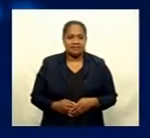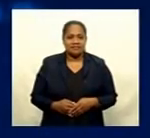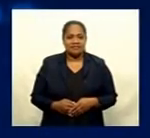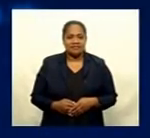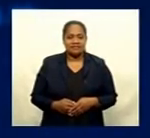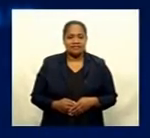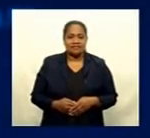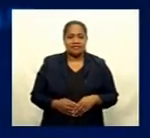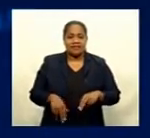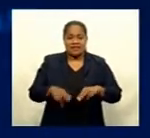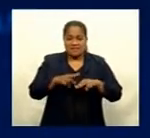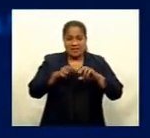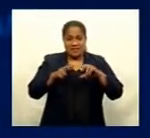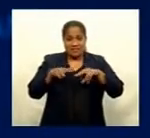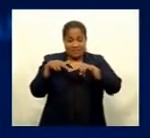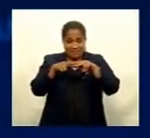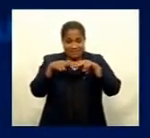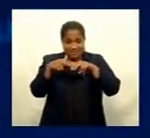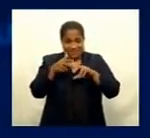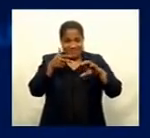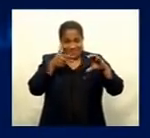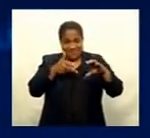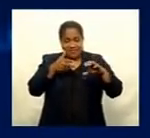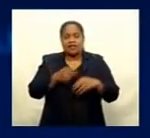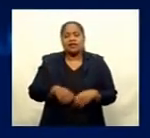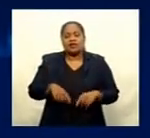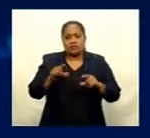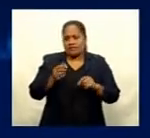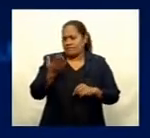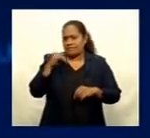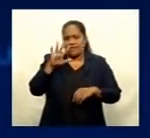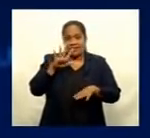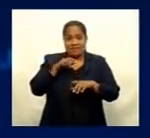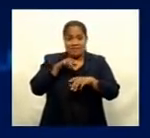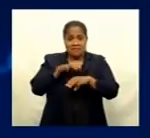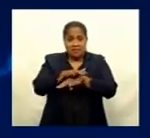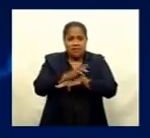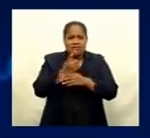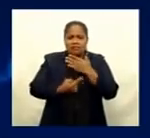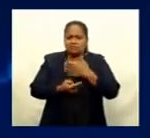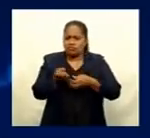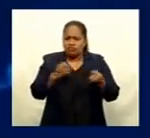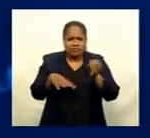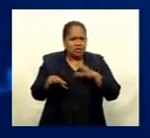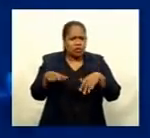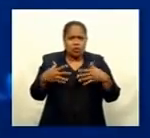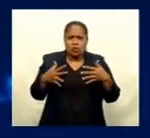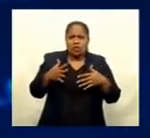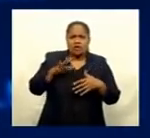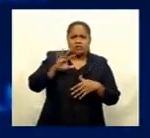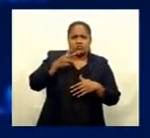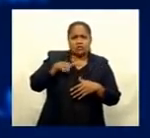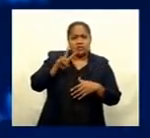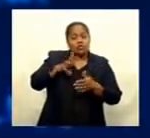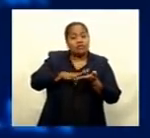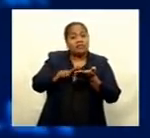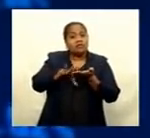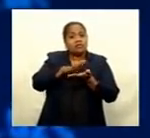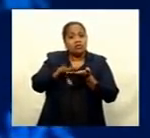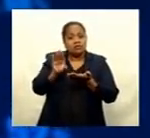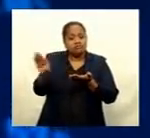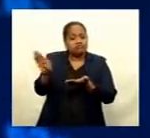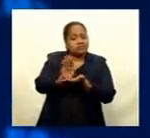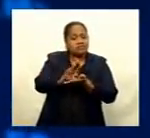Film Fiji, through its famous Survivor series over the past 5 months, contributed an estimated $22 million to Fiji's